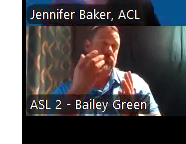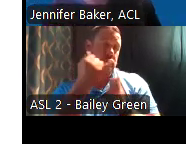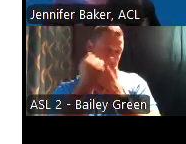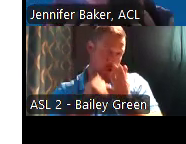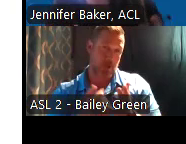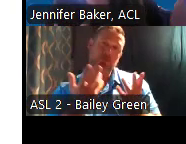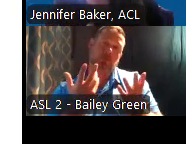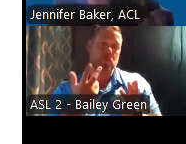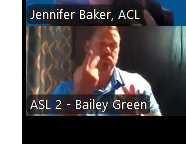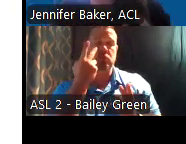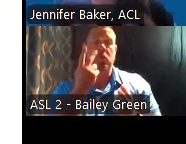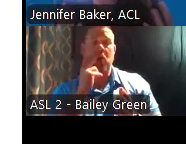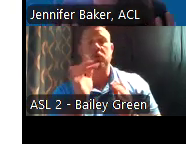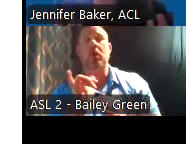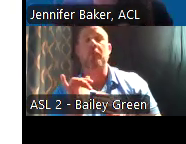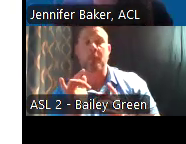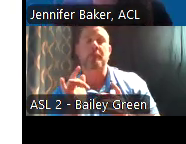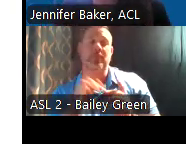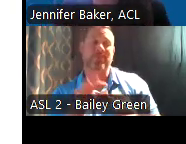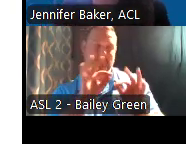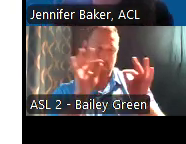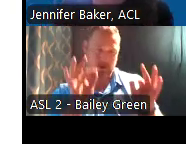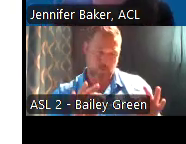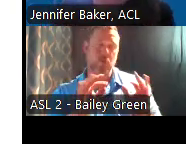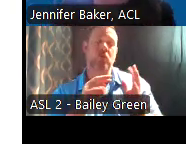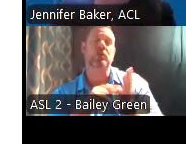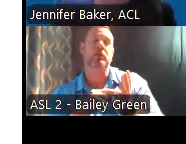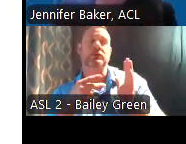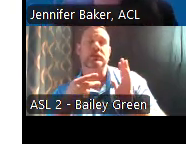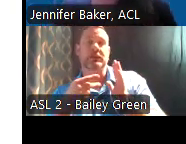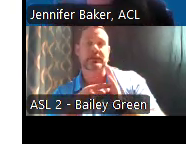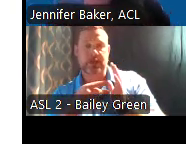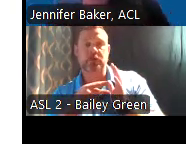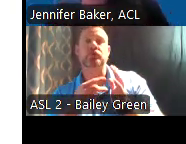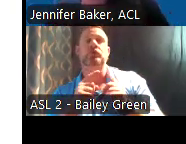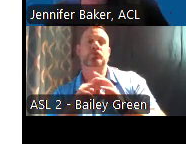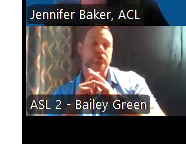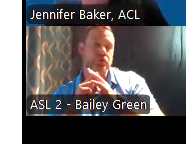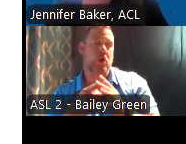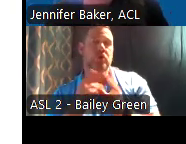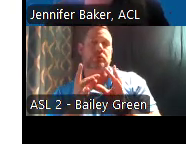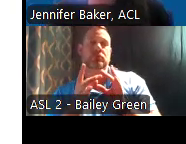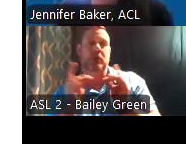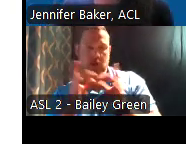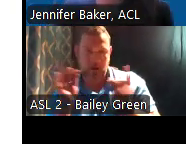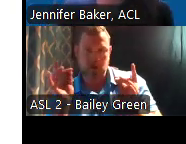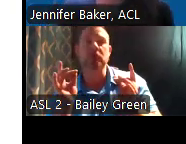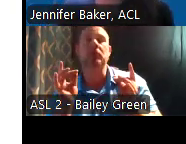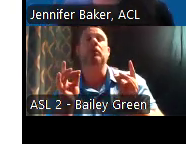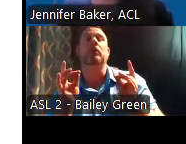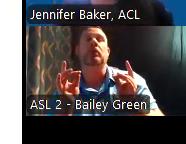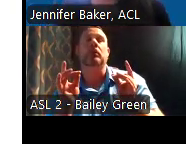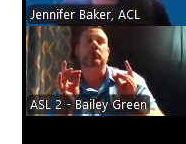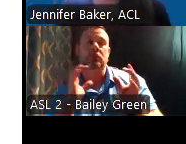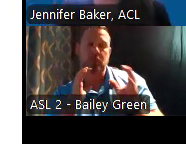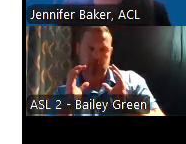like. But again, the strategic framework was just intended to spark dialogue and advance us